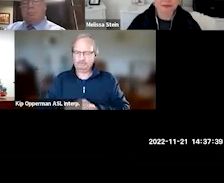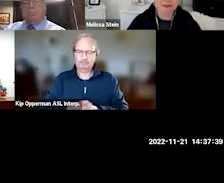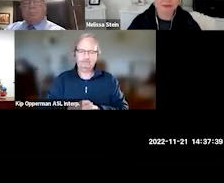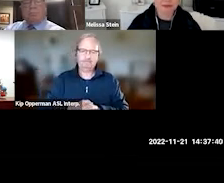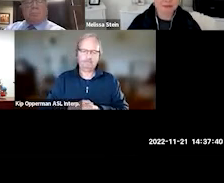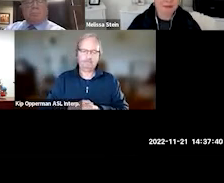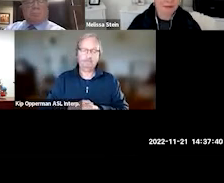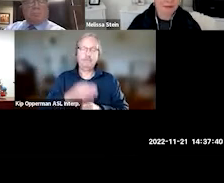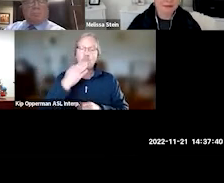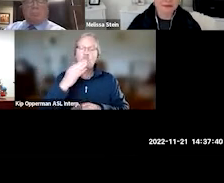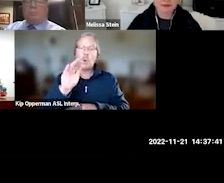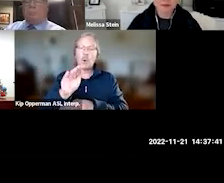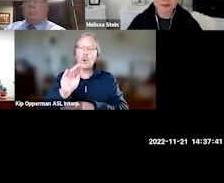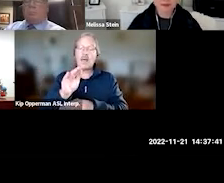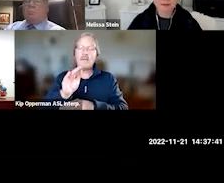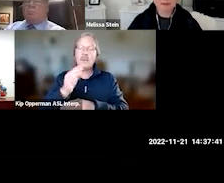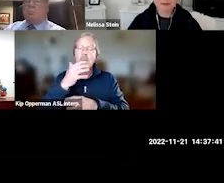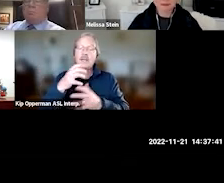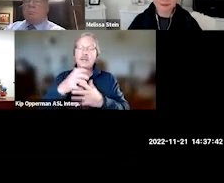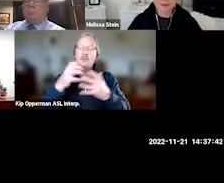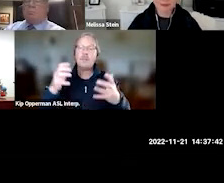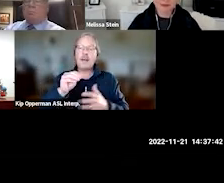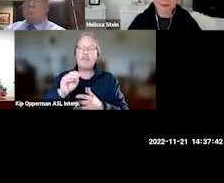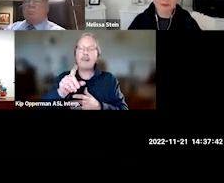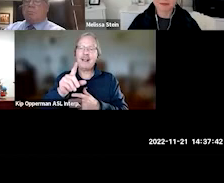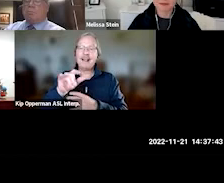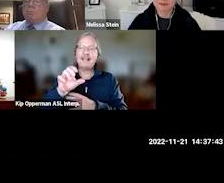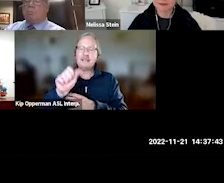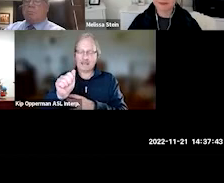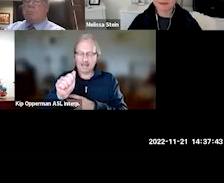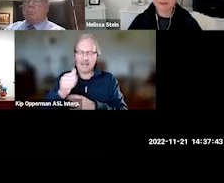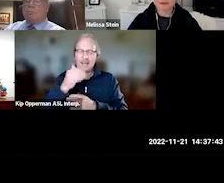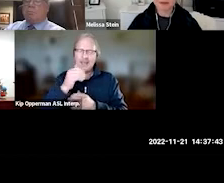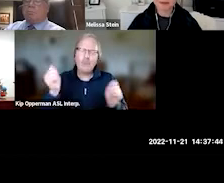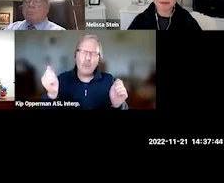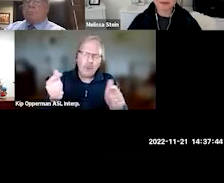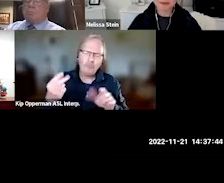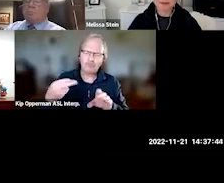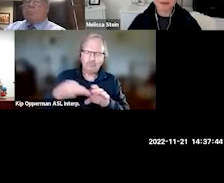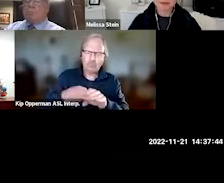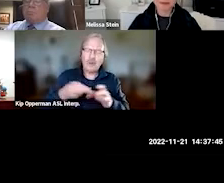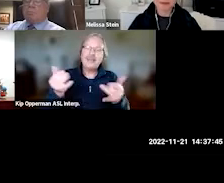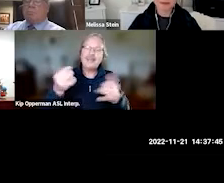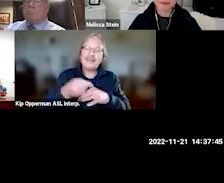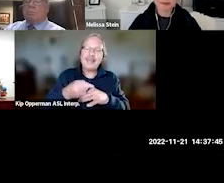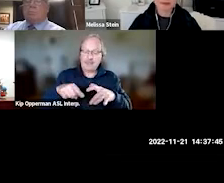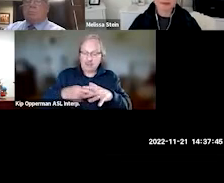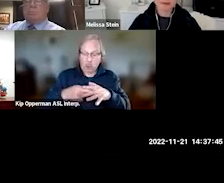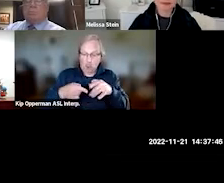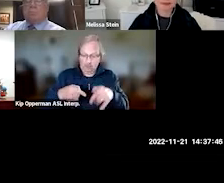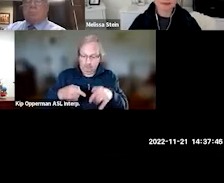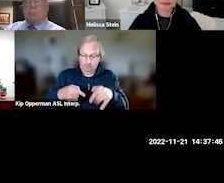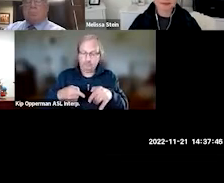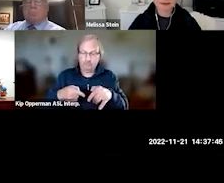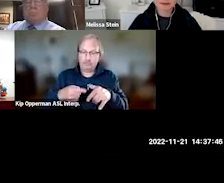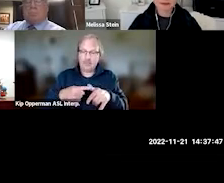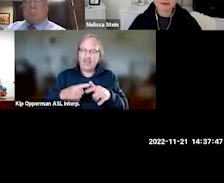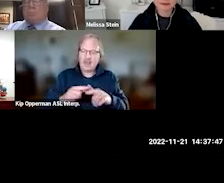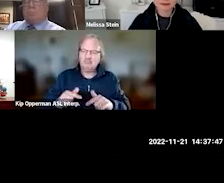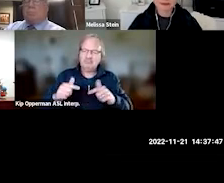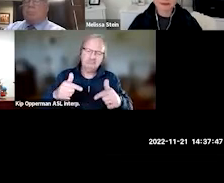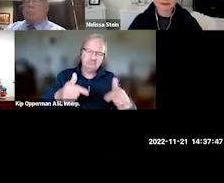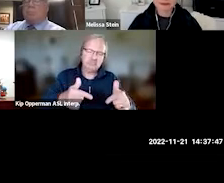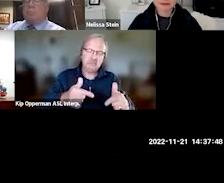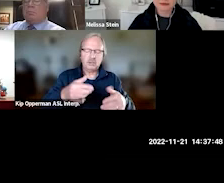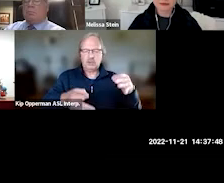Good afternoon. Thank you so much, Melissa. Thank you all for joining us today. I'm going to start off our presentation and then we'll hand off to Judge